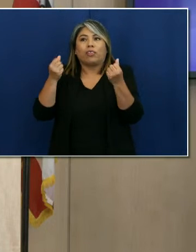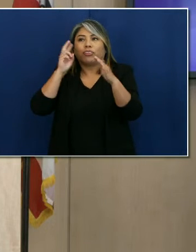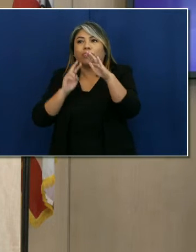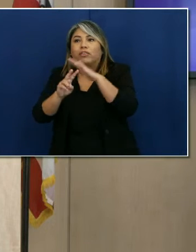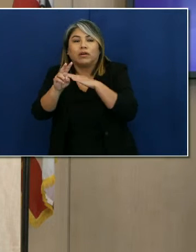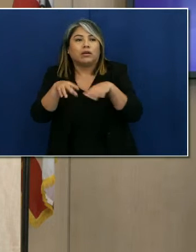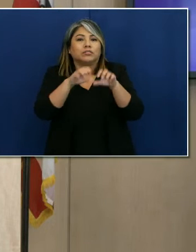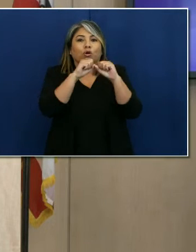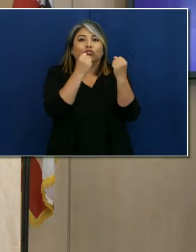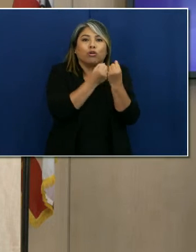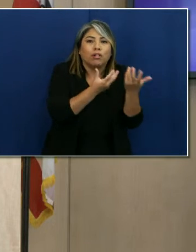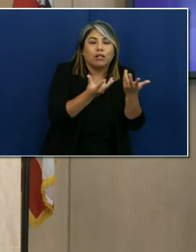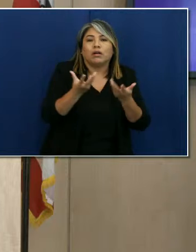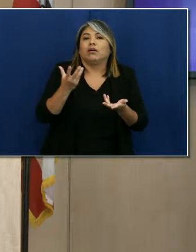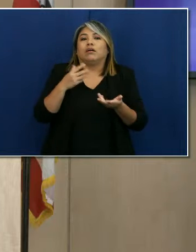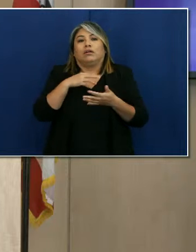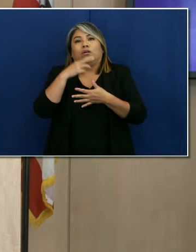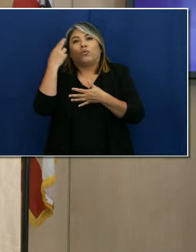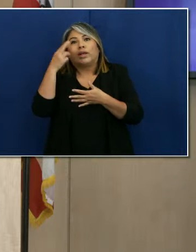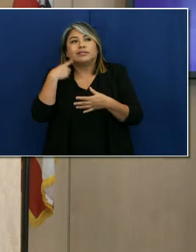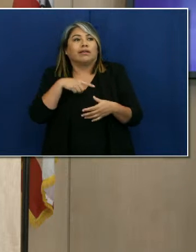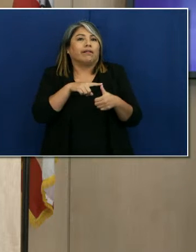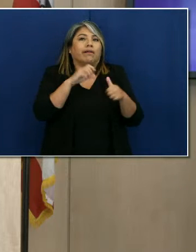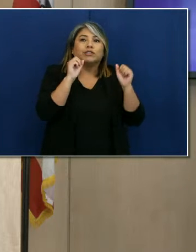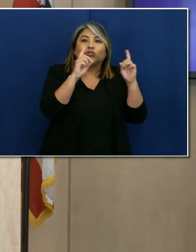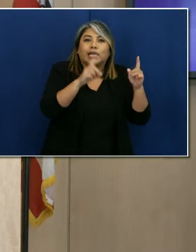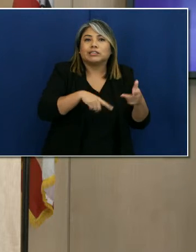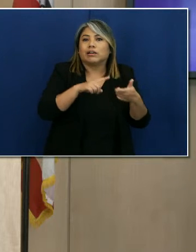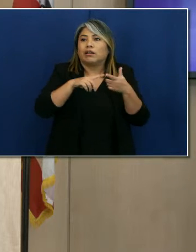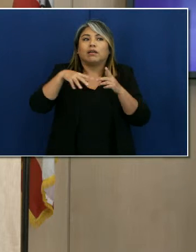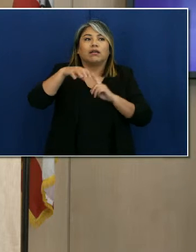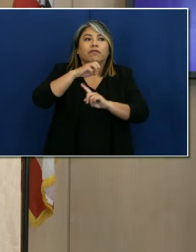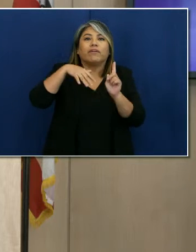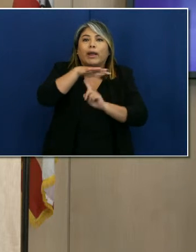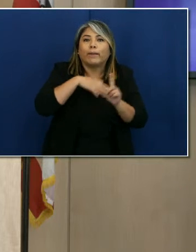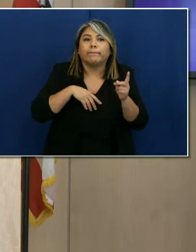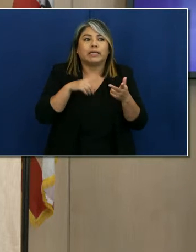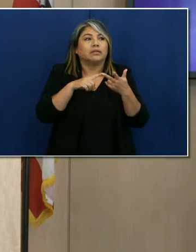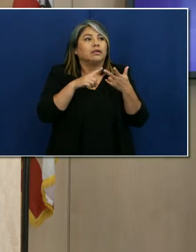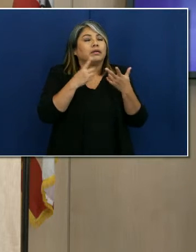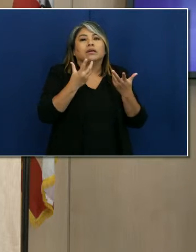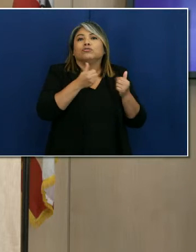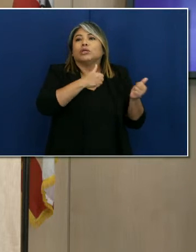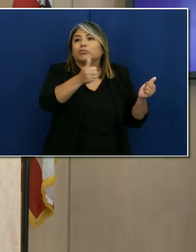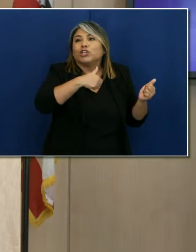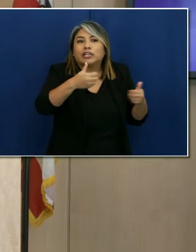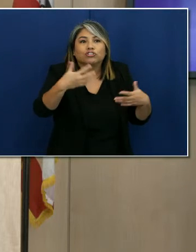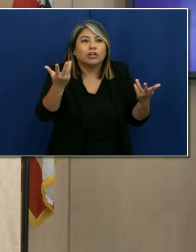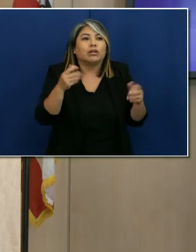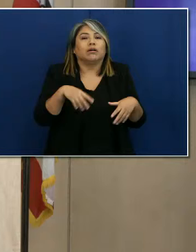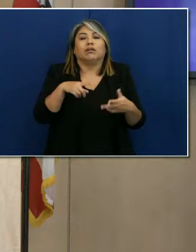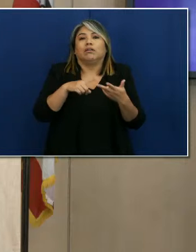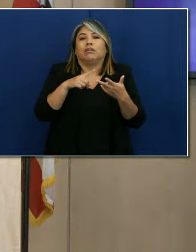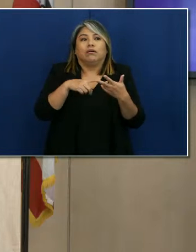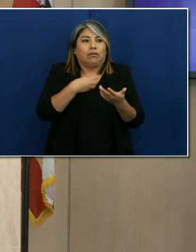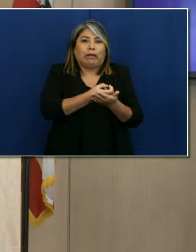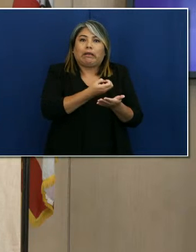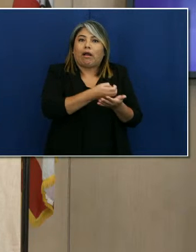health are the factors related to education, the environment, transportation, economy,